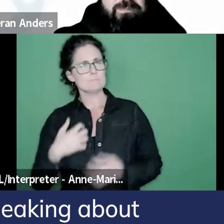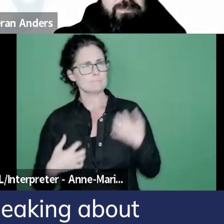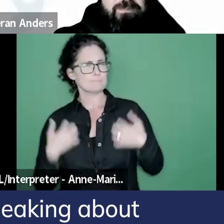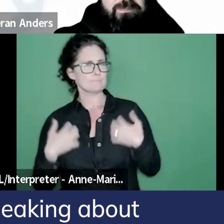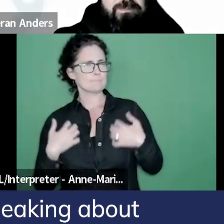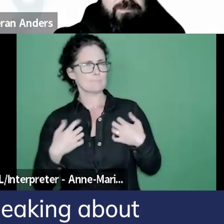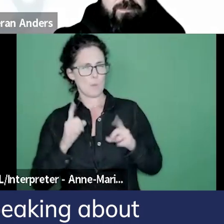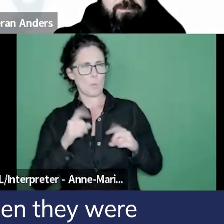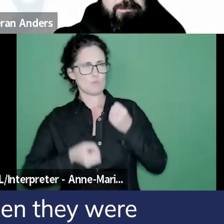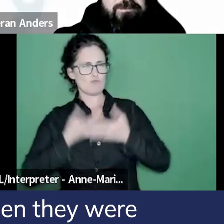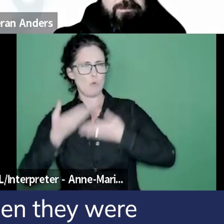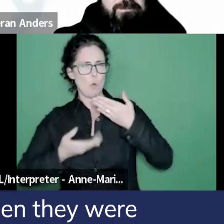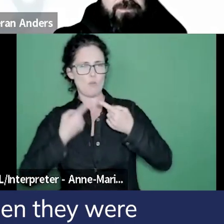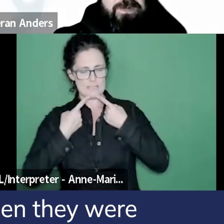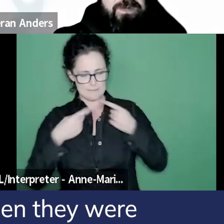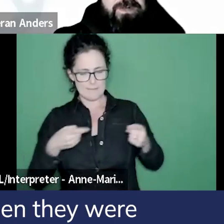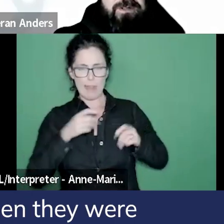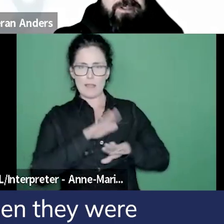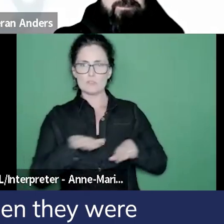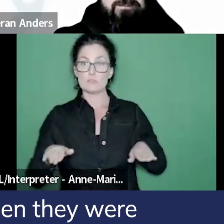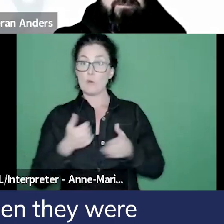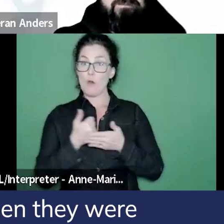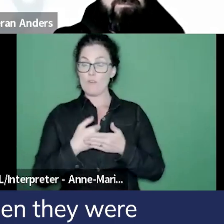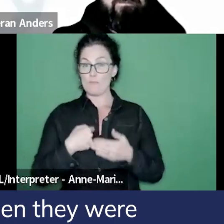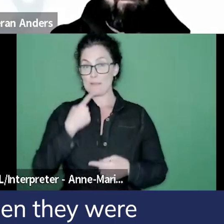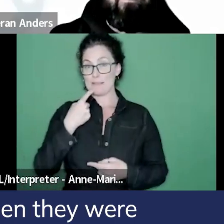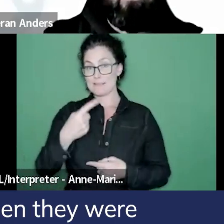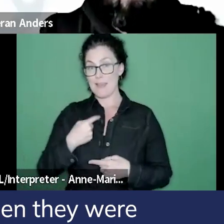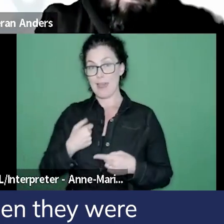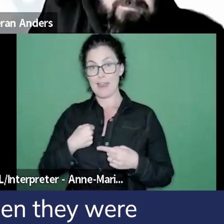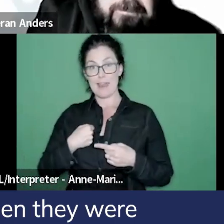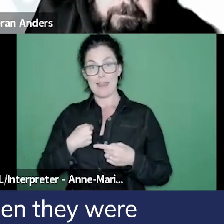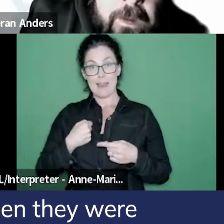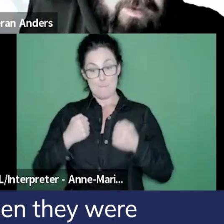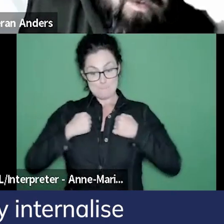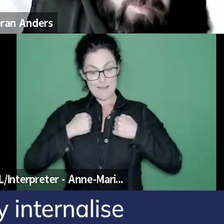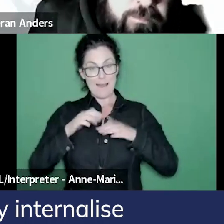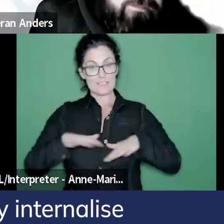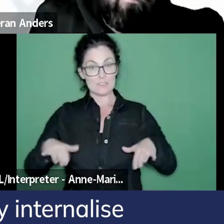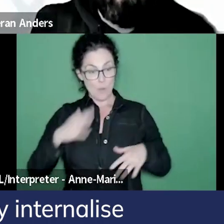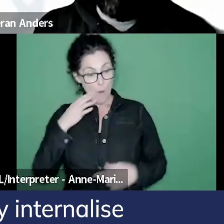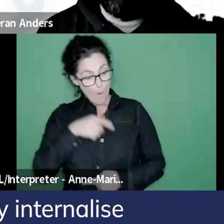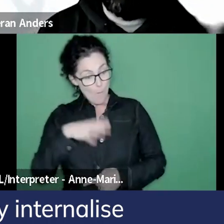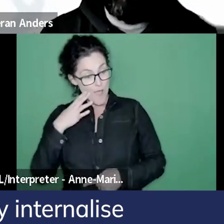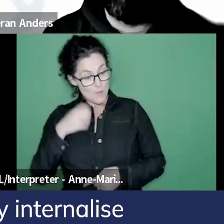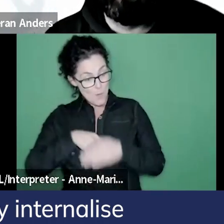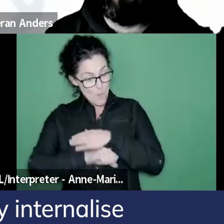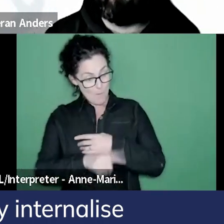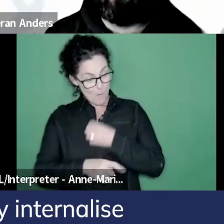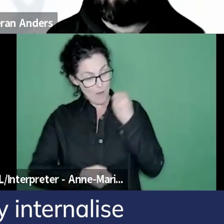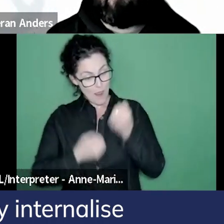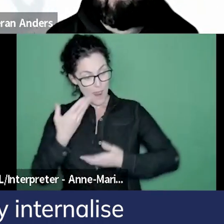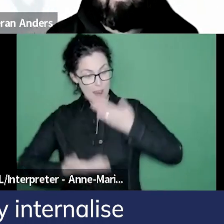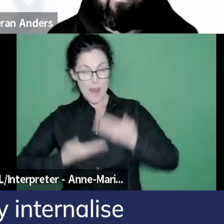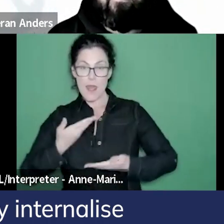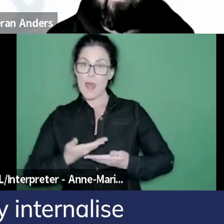our children as well. I often tell my children the story about when they were born and what that was like. And I suppose that's something that